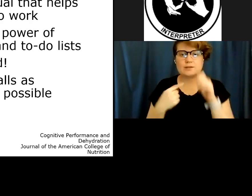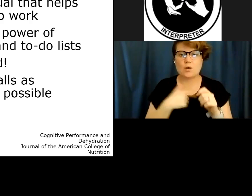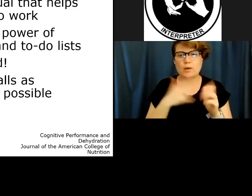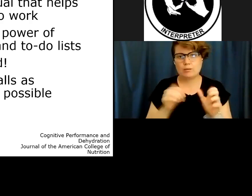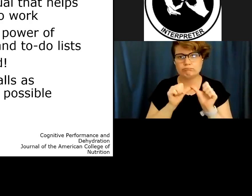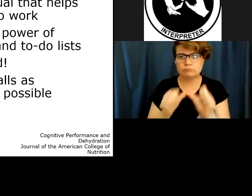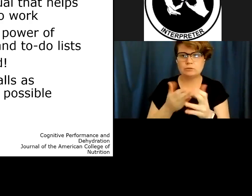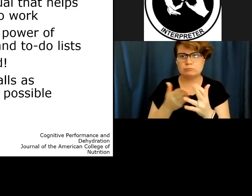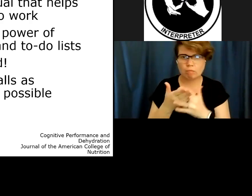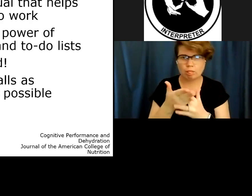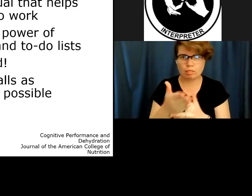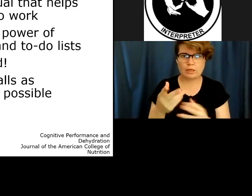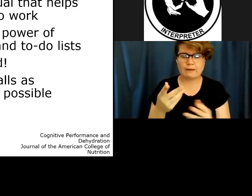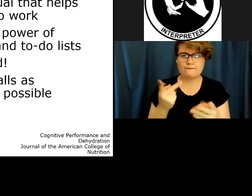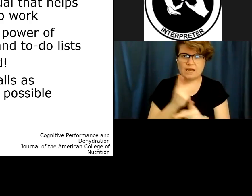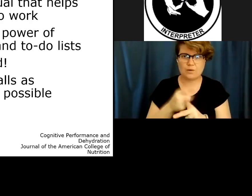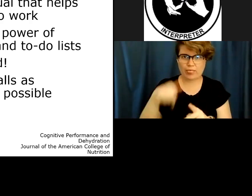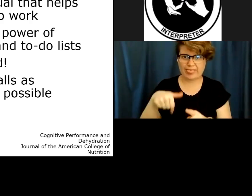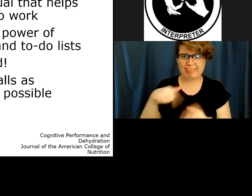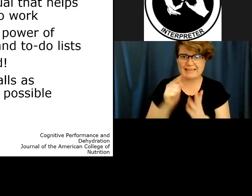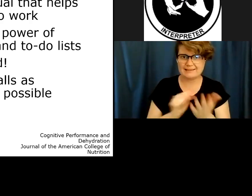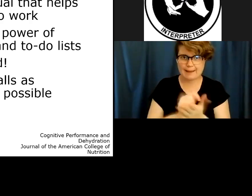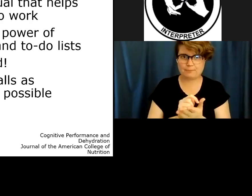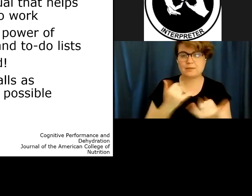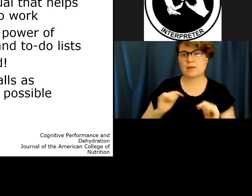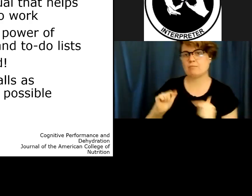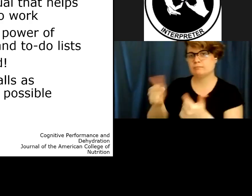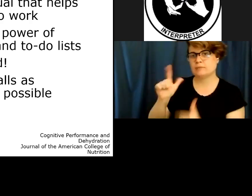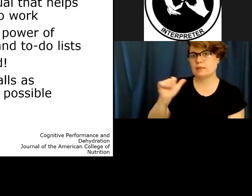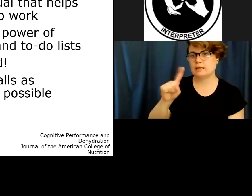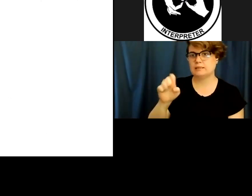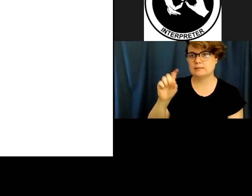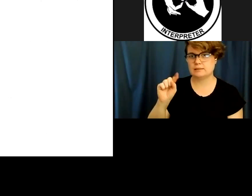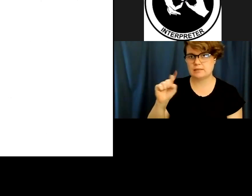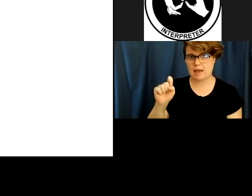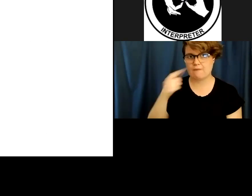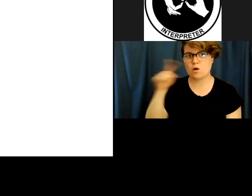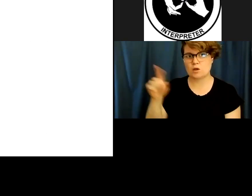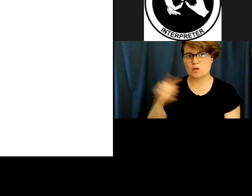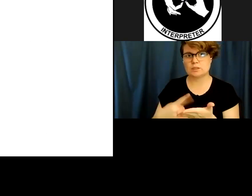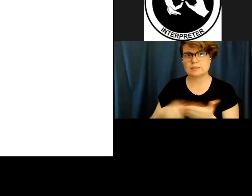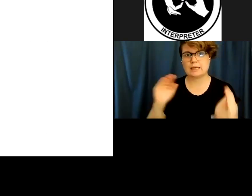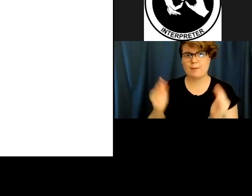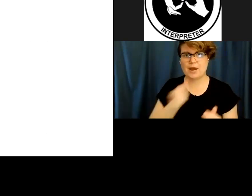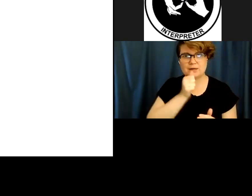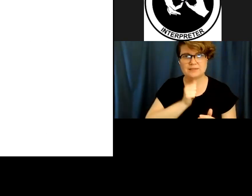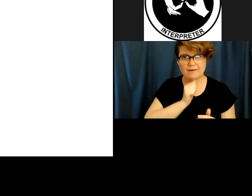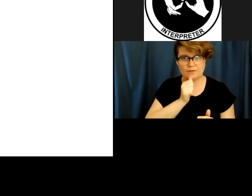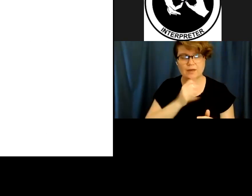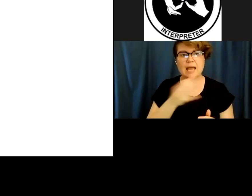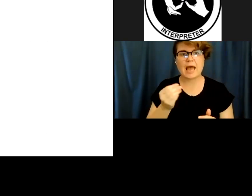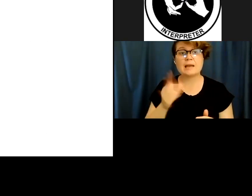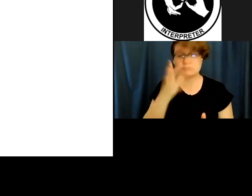space. And Lizette, I'm going to turn it back over to you to talk about comparative suffering. And then just so folks are